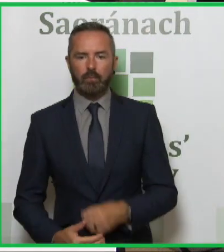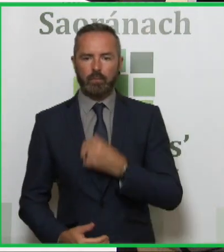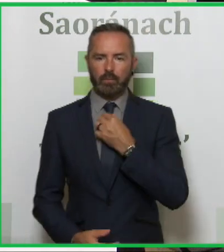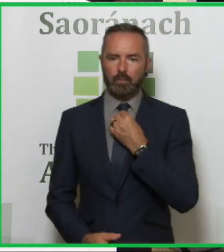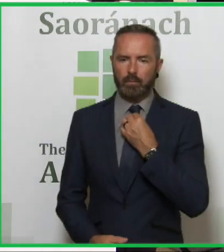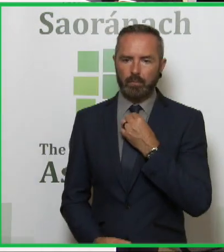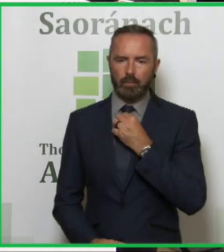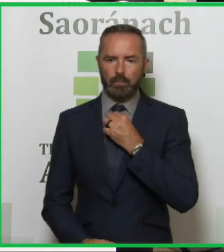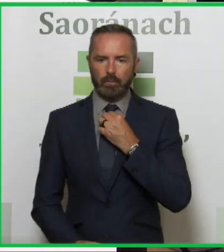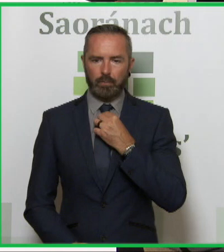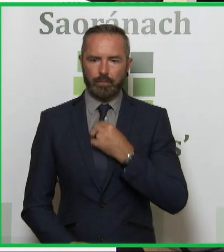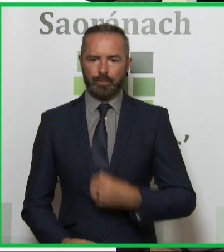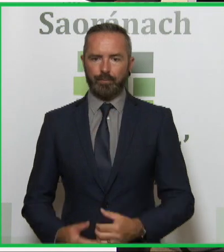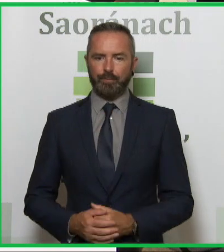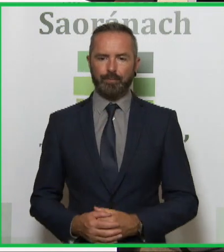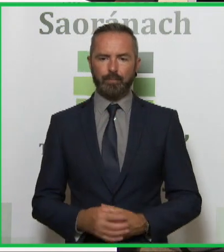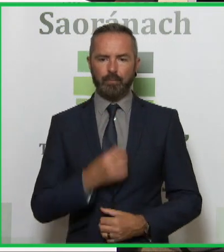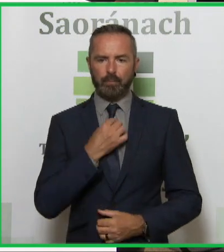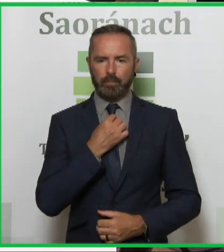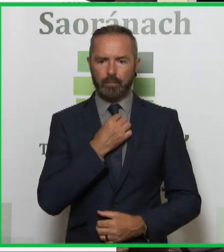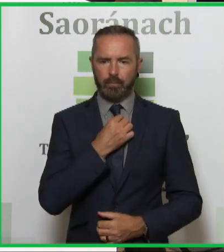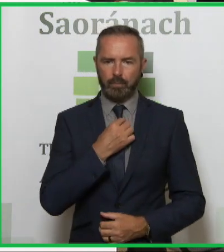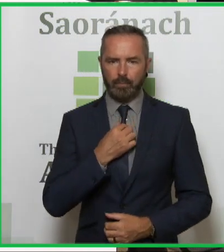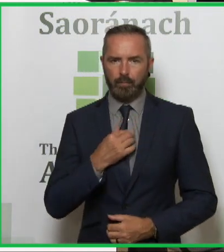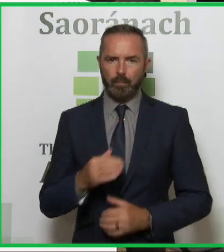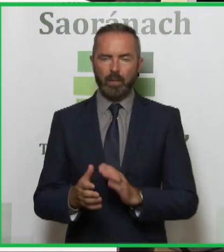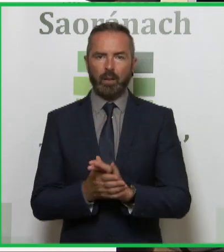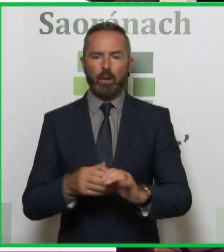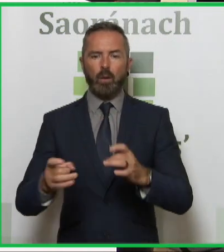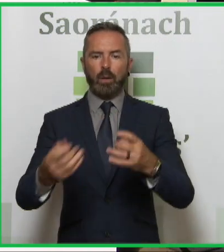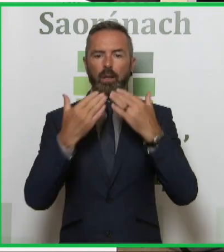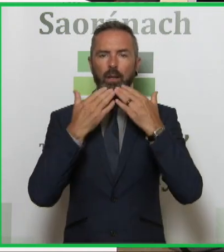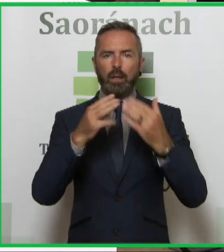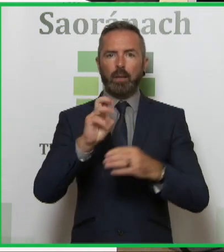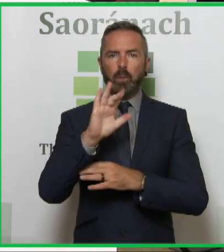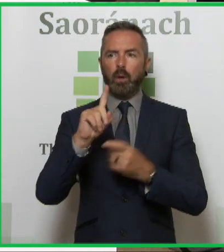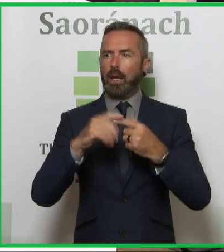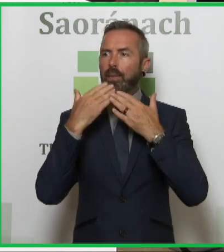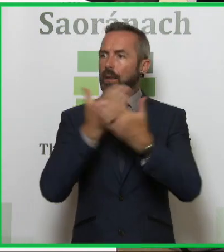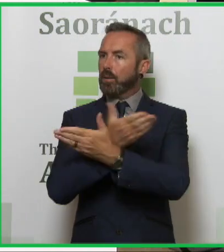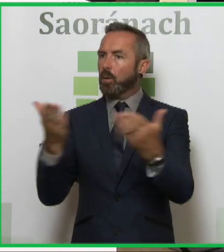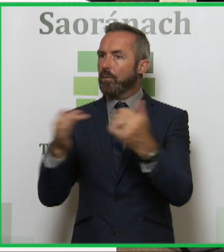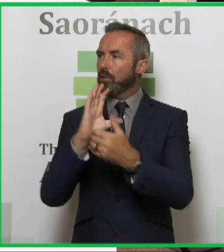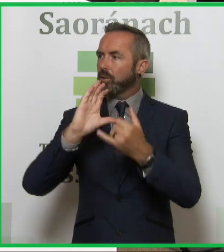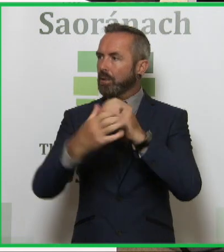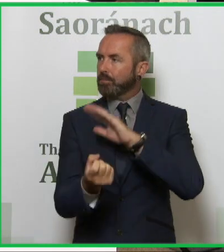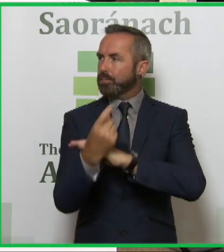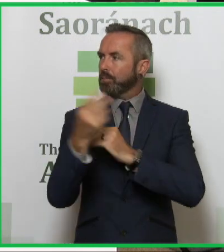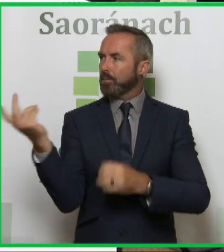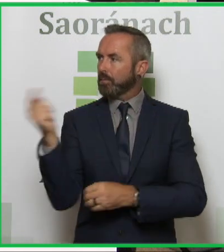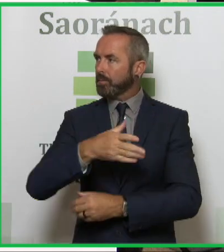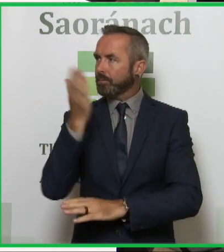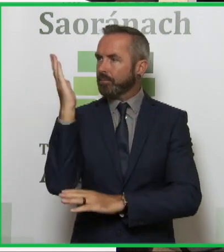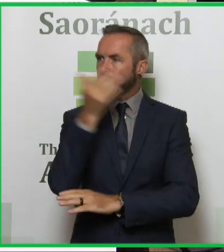Okay, thanks very much, Paul. And thank you all very much for the opportunity to speak to you today about this